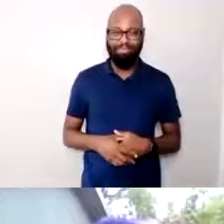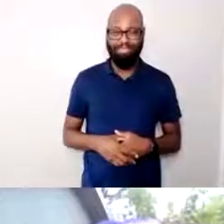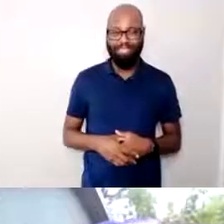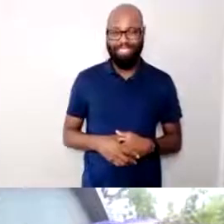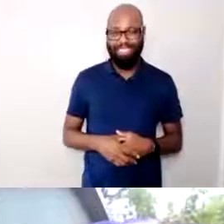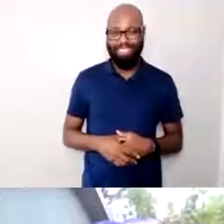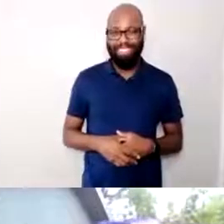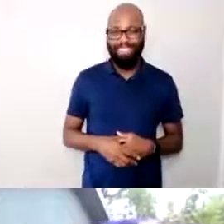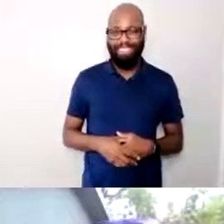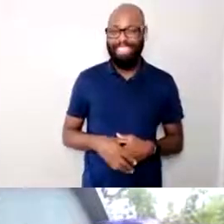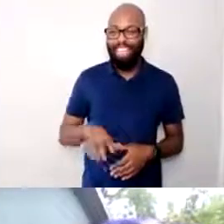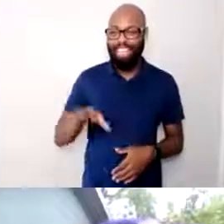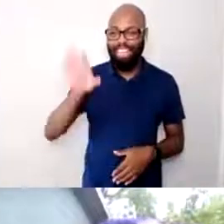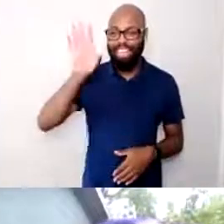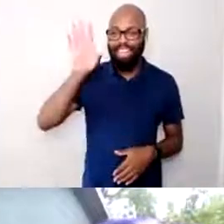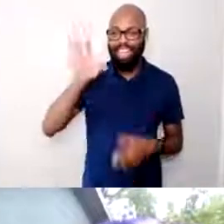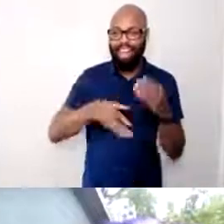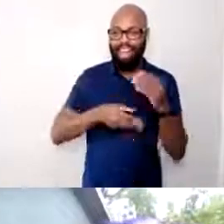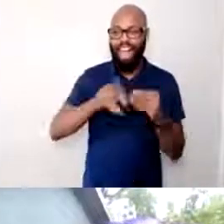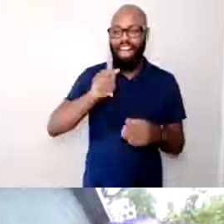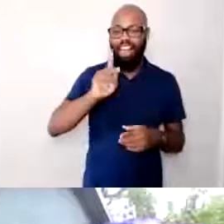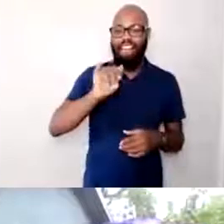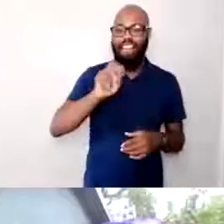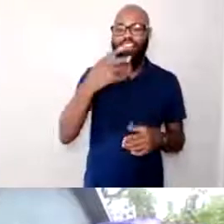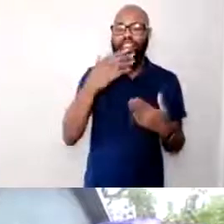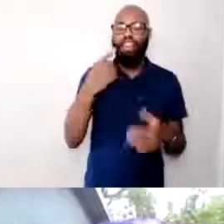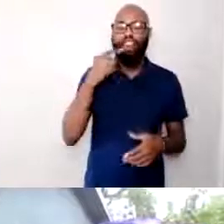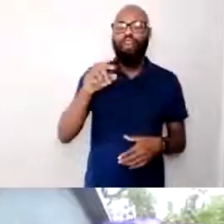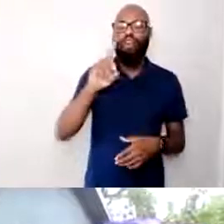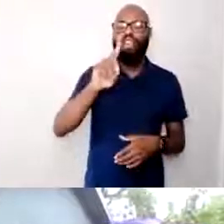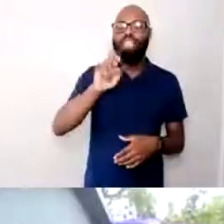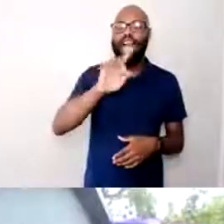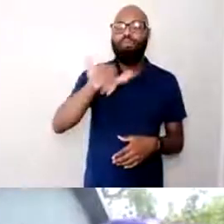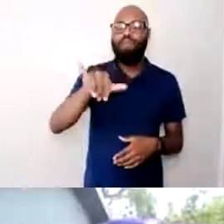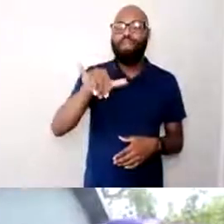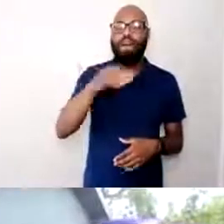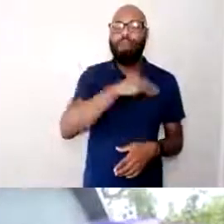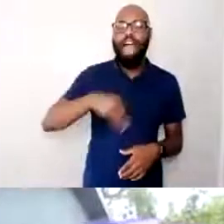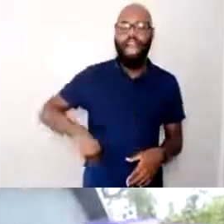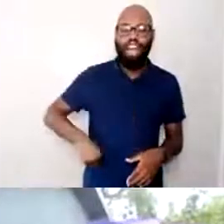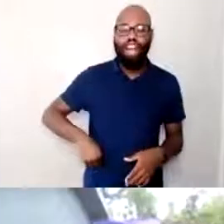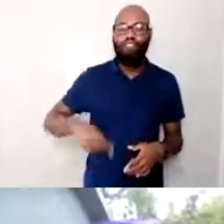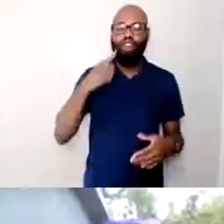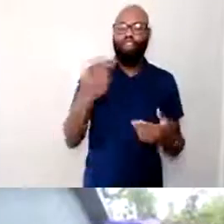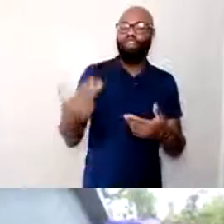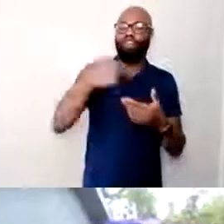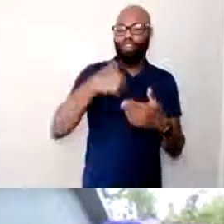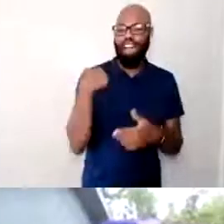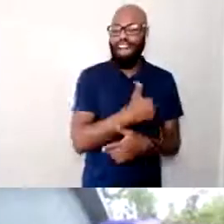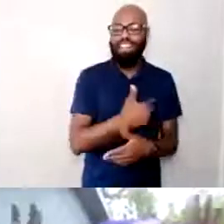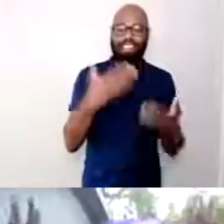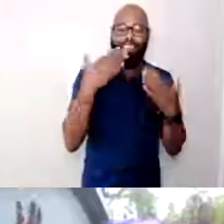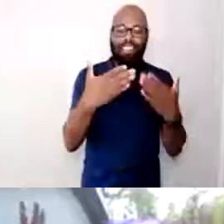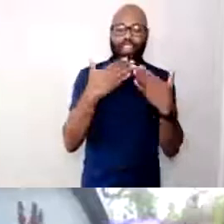And I just wanted to add thank you again to the deputy mayor for joining us. And thank you to Max and Wanya for being our